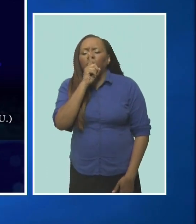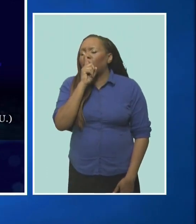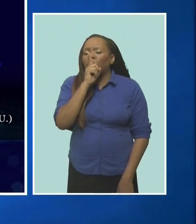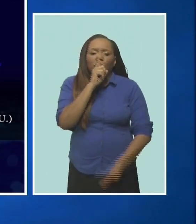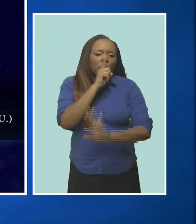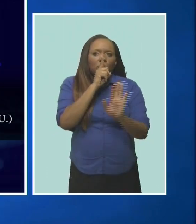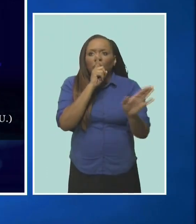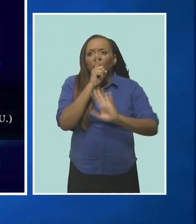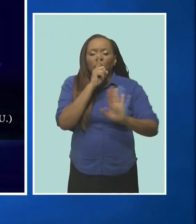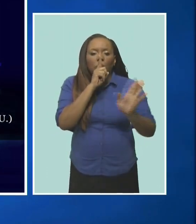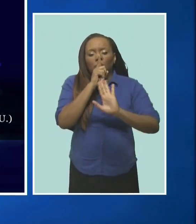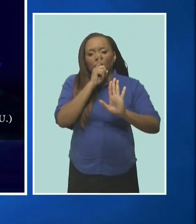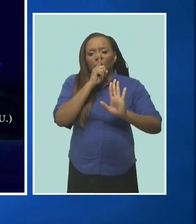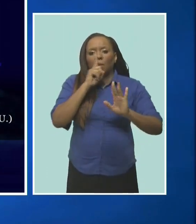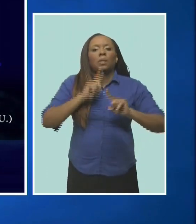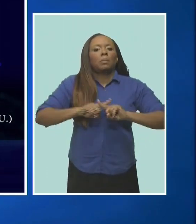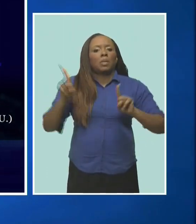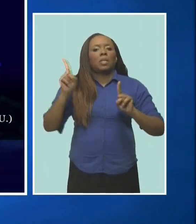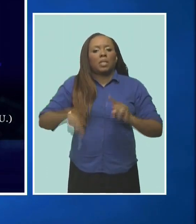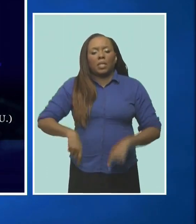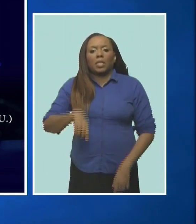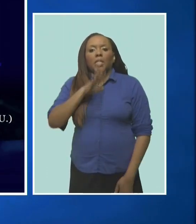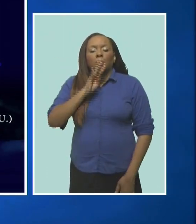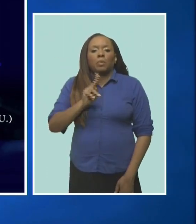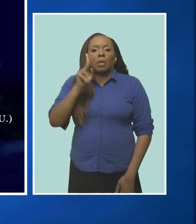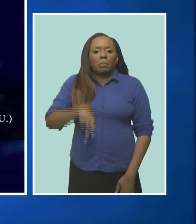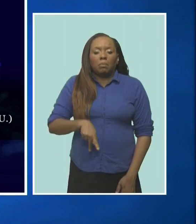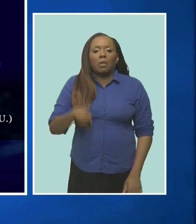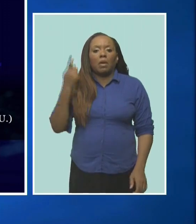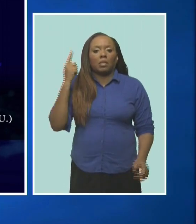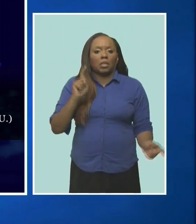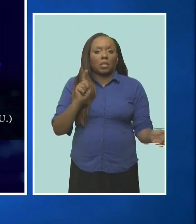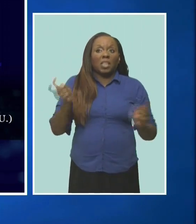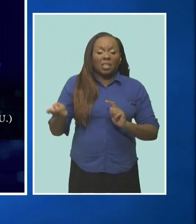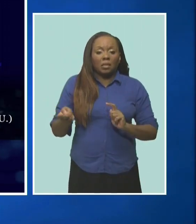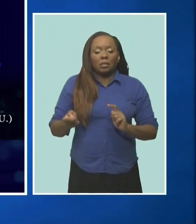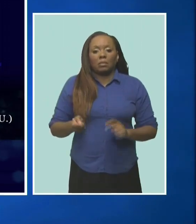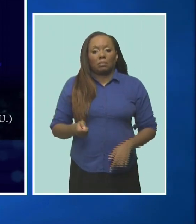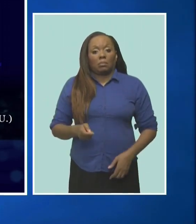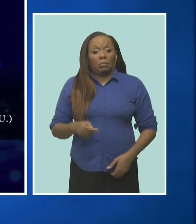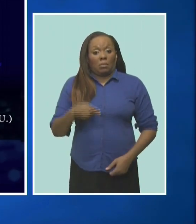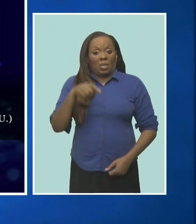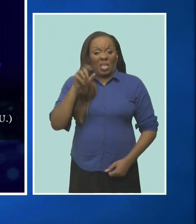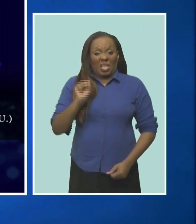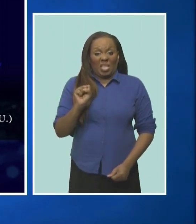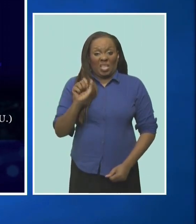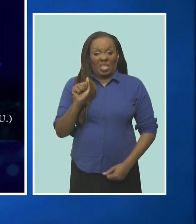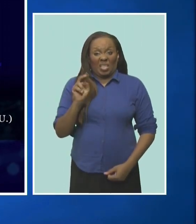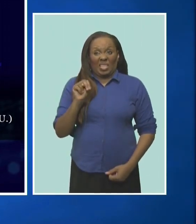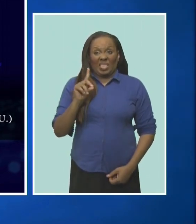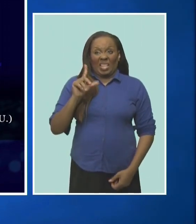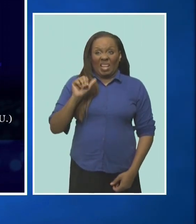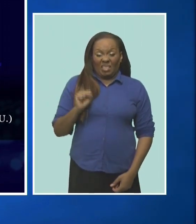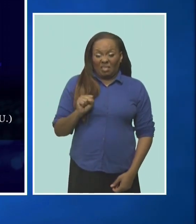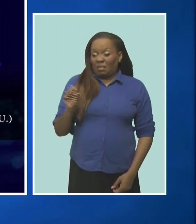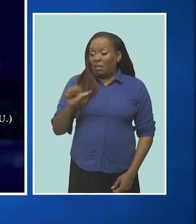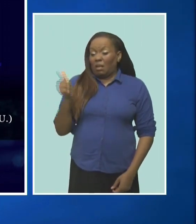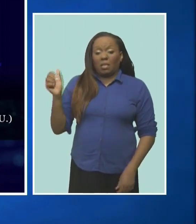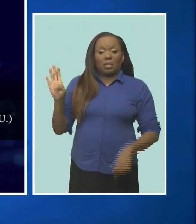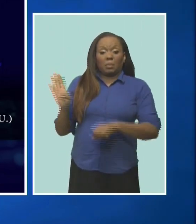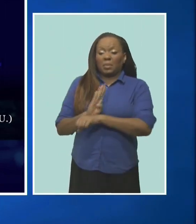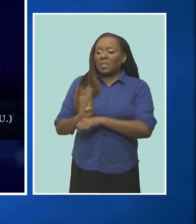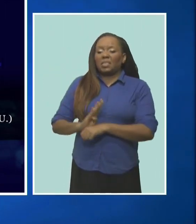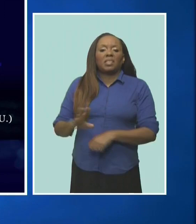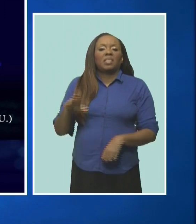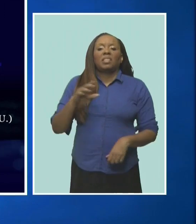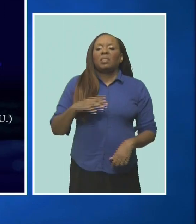it does not bring meaningful change. Sandals and other companies must not be seen as too